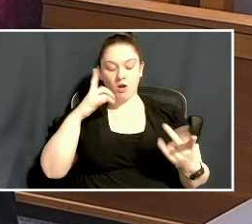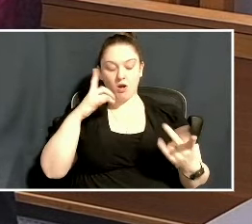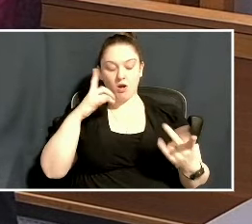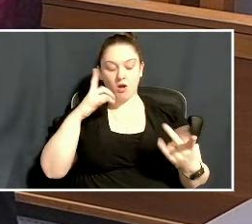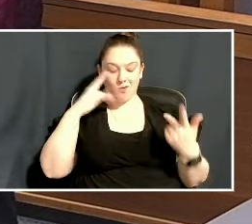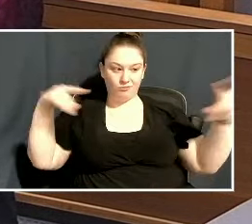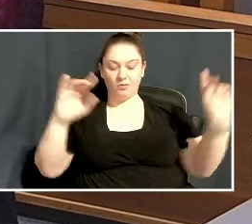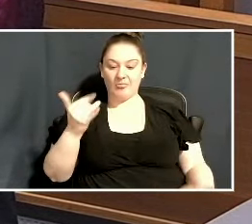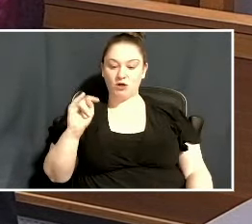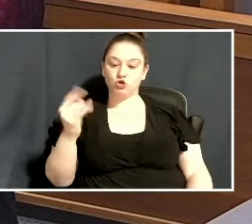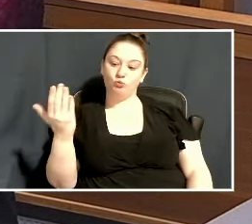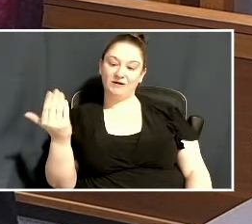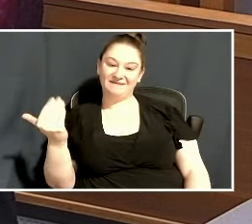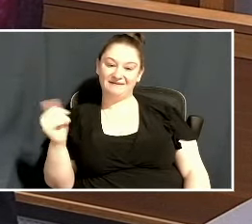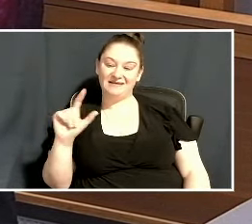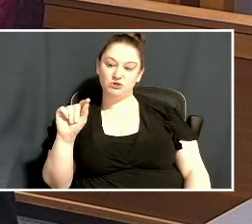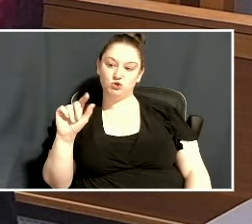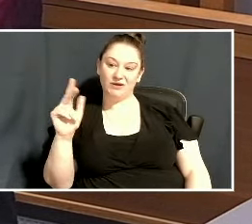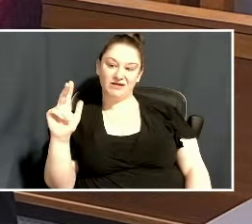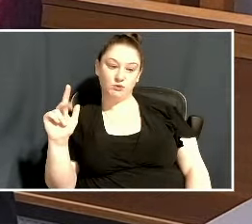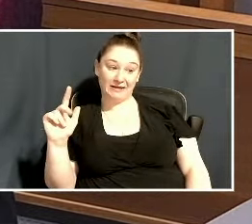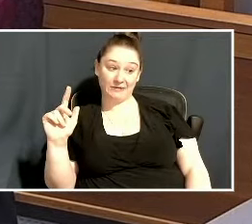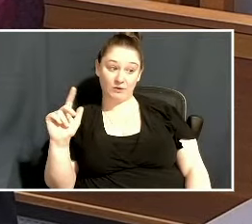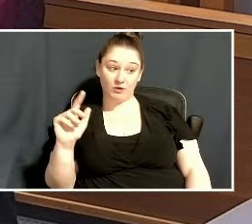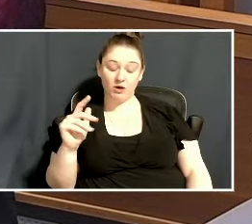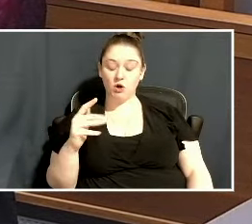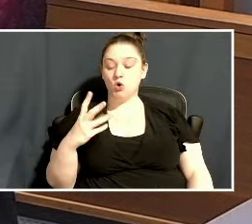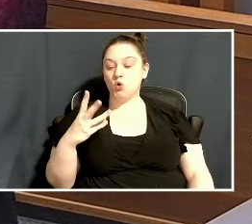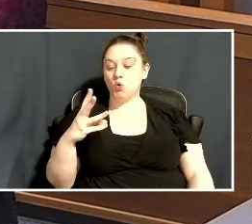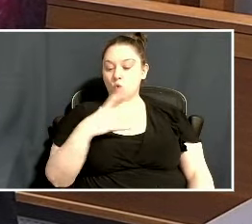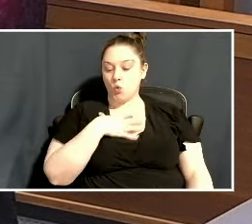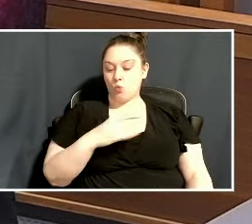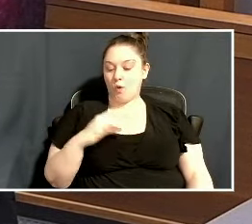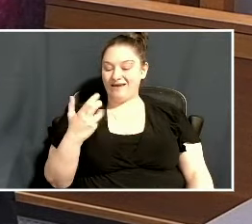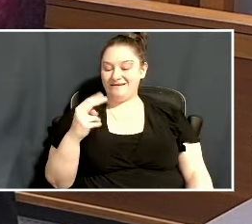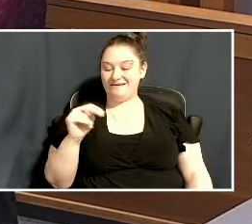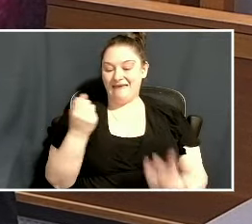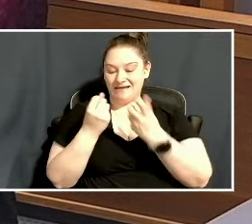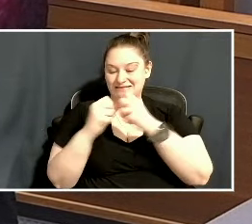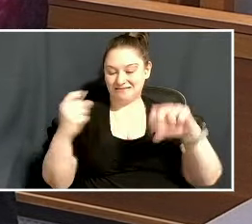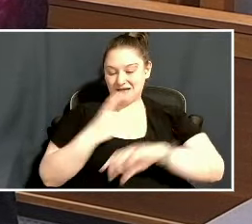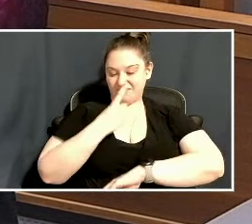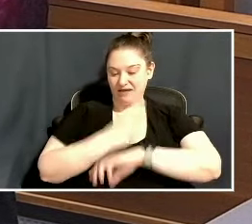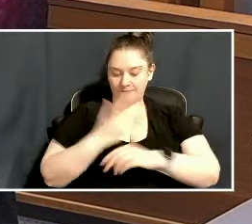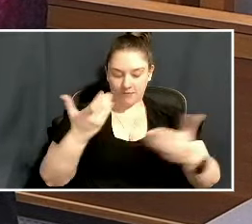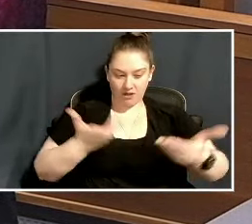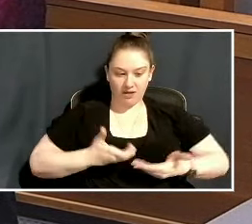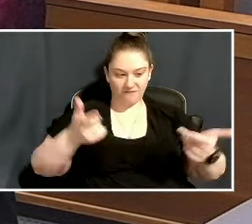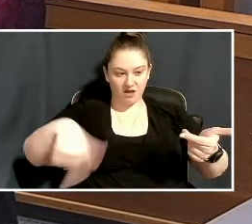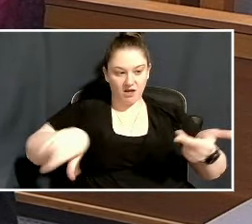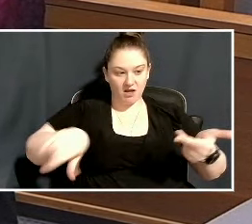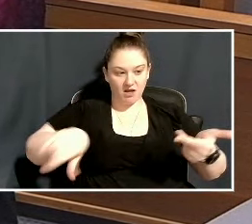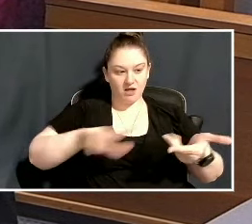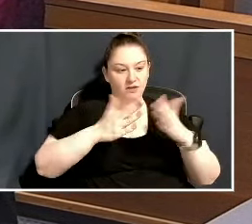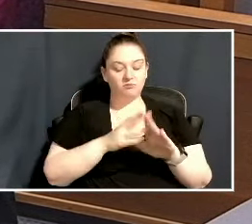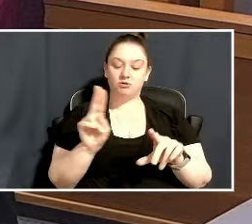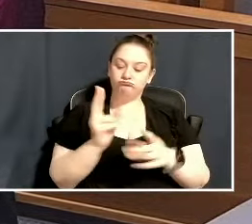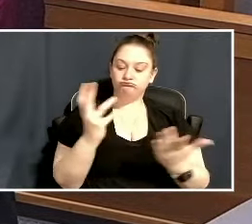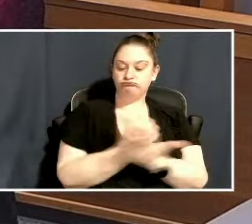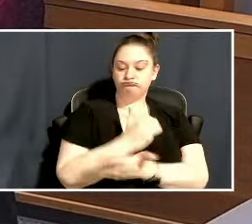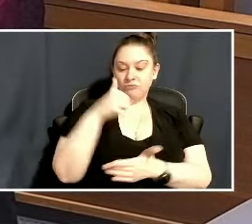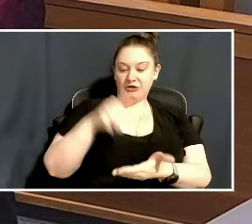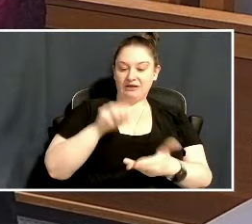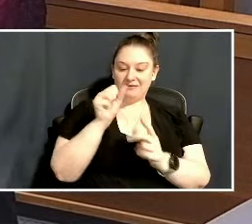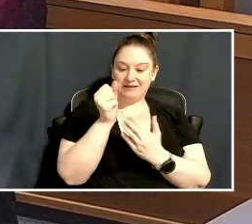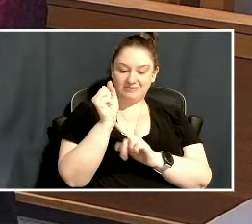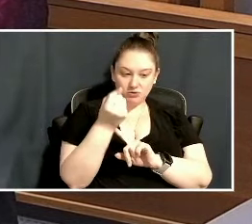October 15th, 2023 as White Cane Safety Day and invite the community to use this occasion to reflect upon the